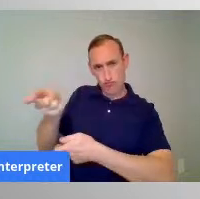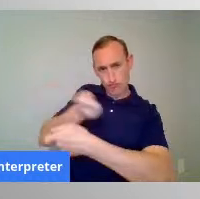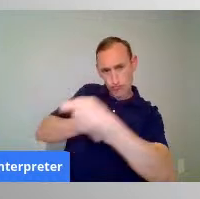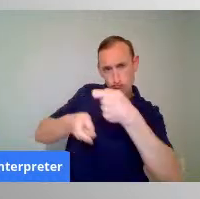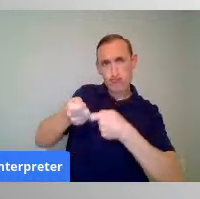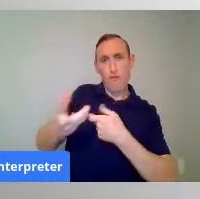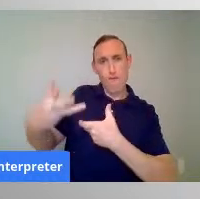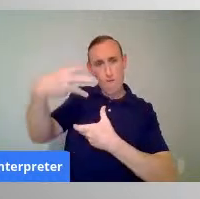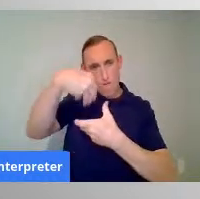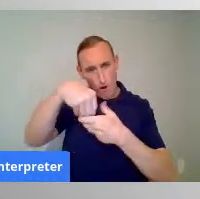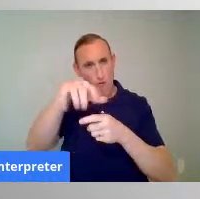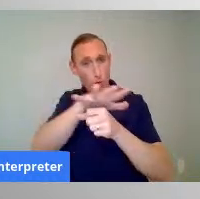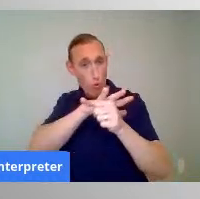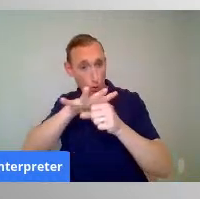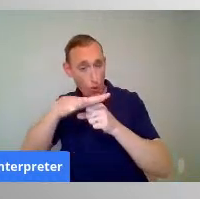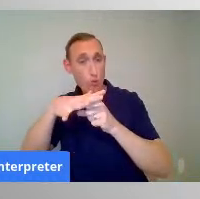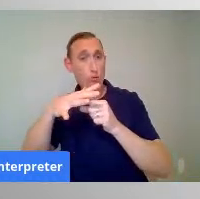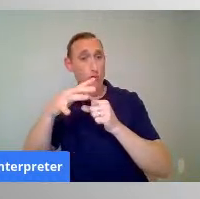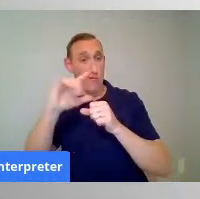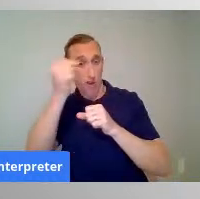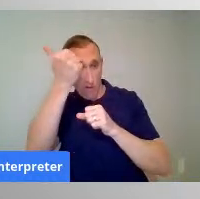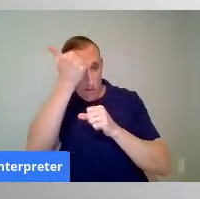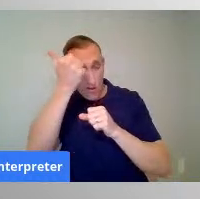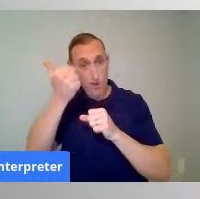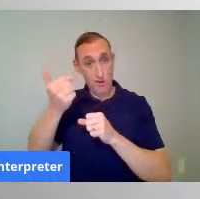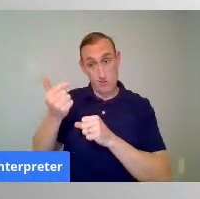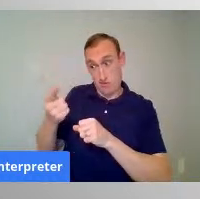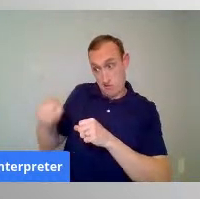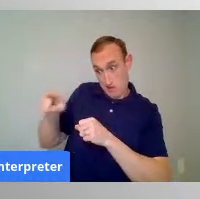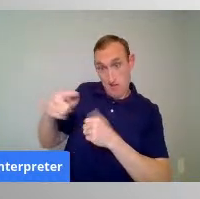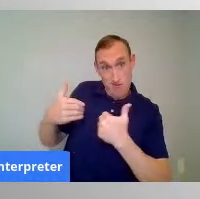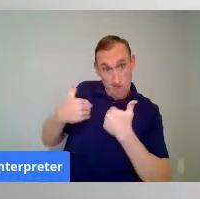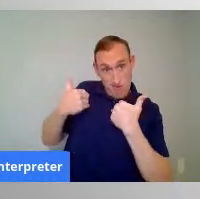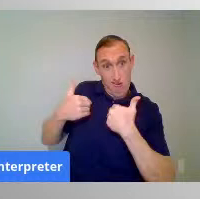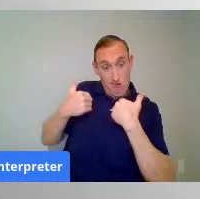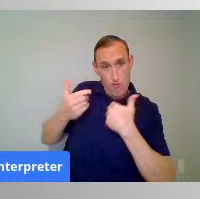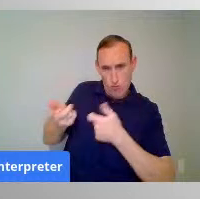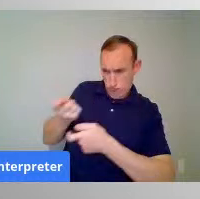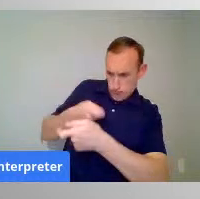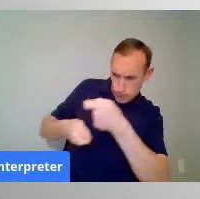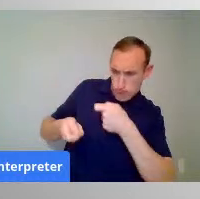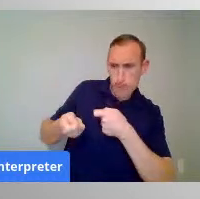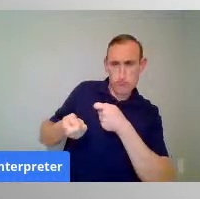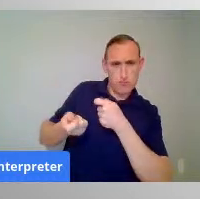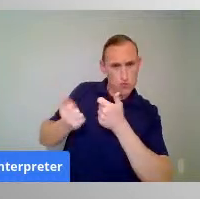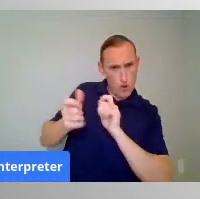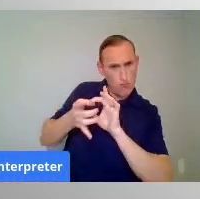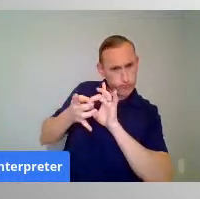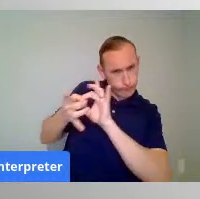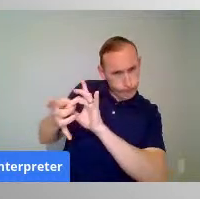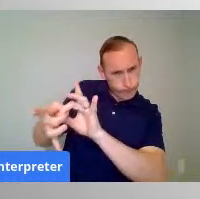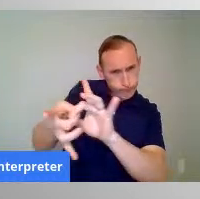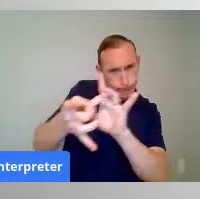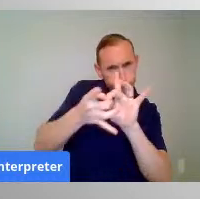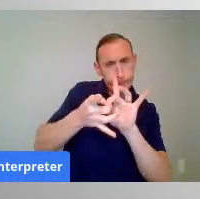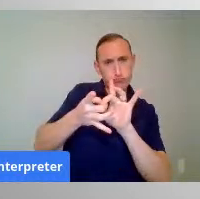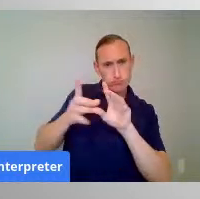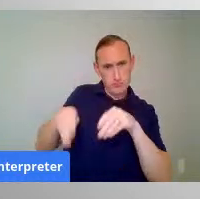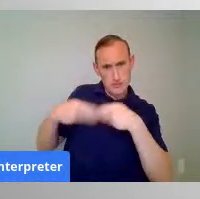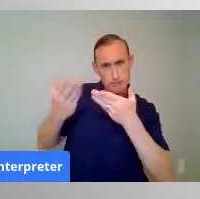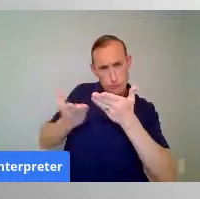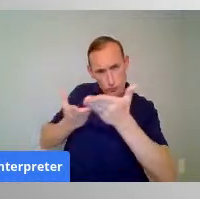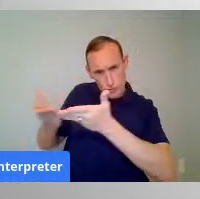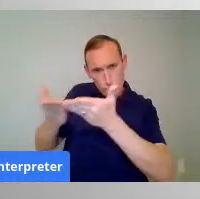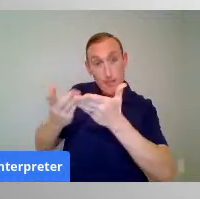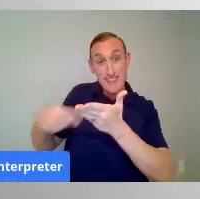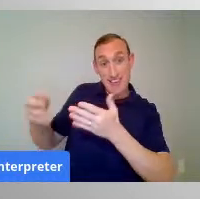already begun using them as a resource. How can we reach teens in this community, and how can we better serve them? And even